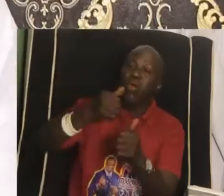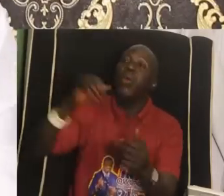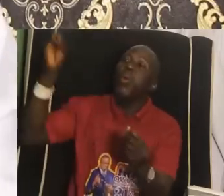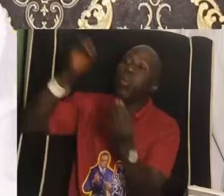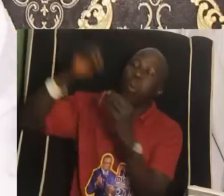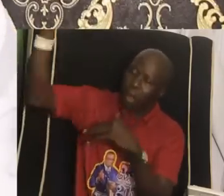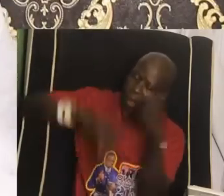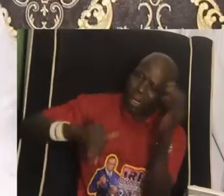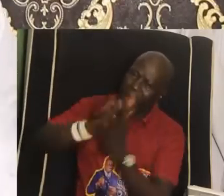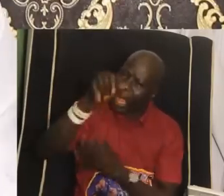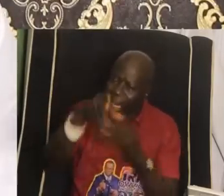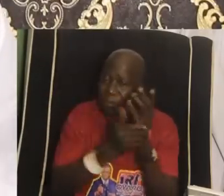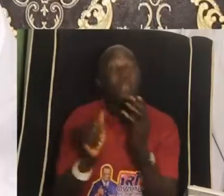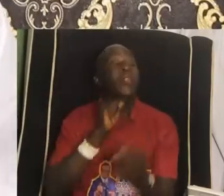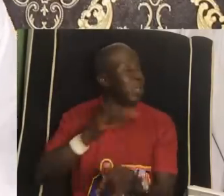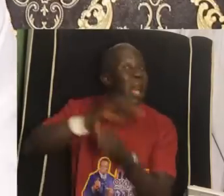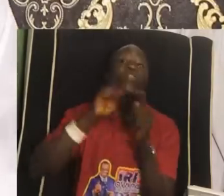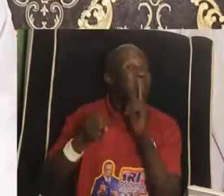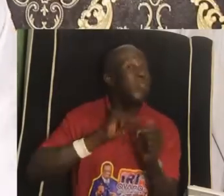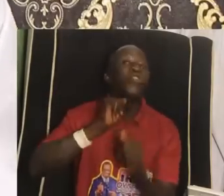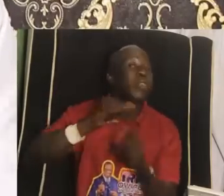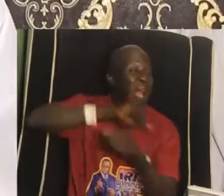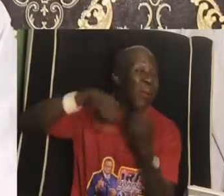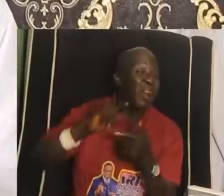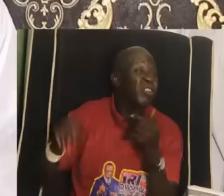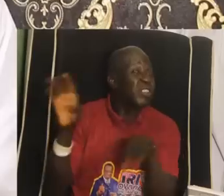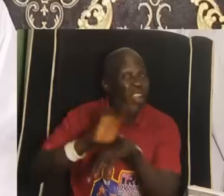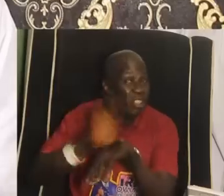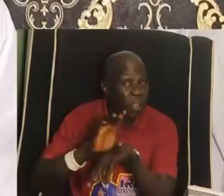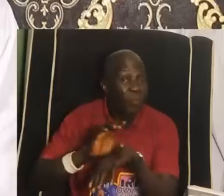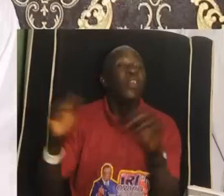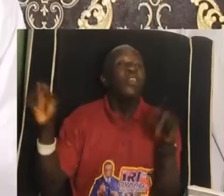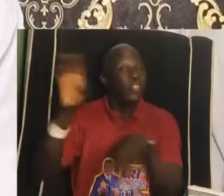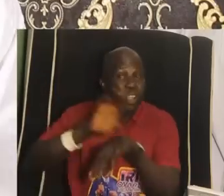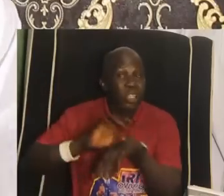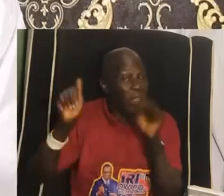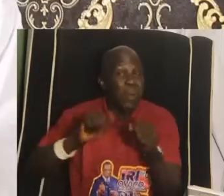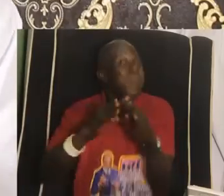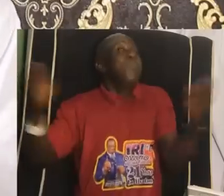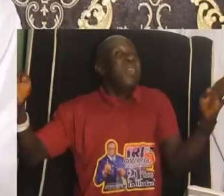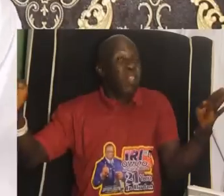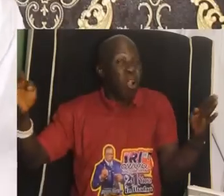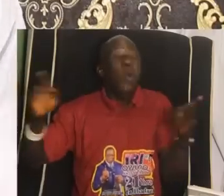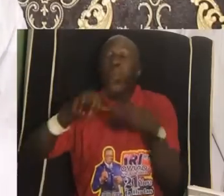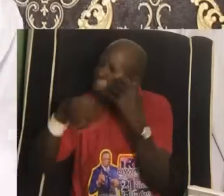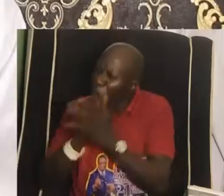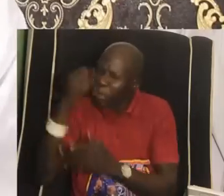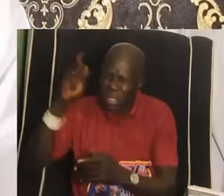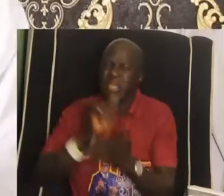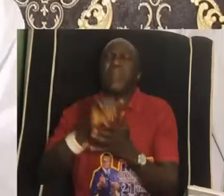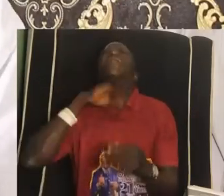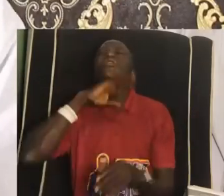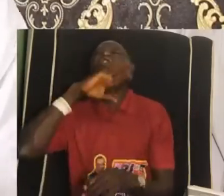it's not that super. He's on a church. It is not about church. Church le to bi. Church can be bi. Ke wa ri en to wa kisa. And you say what for do